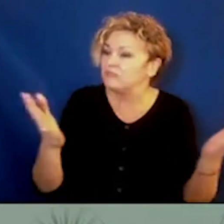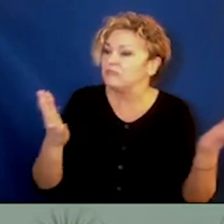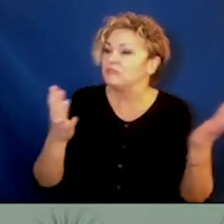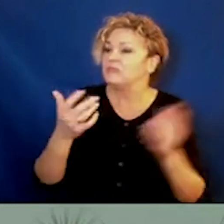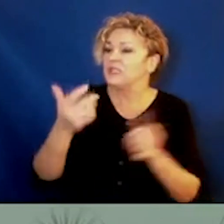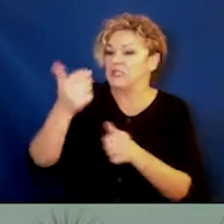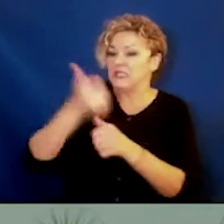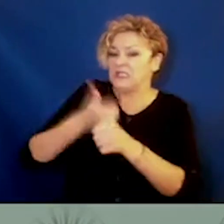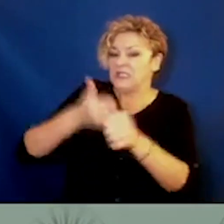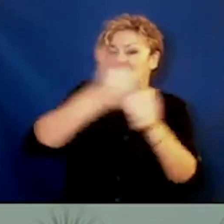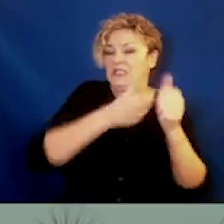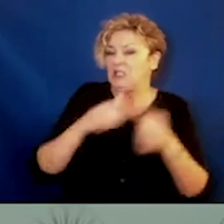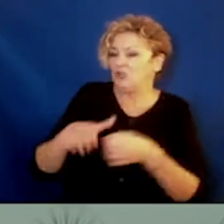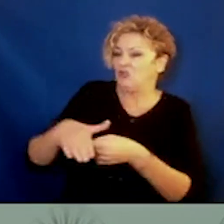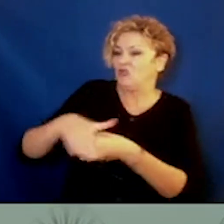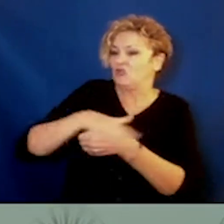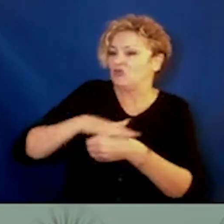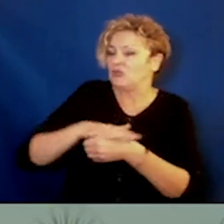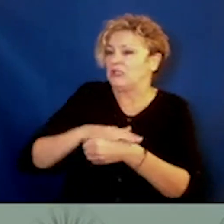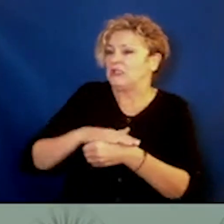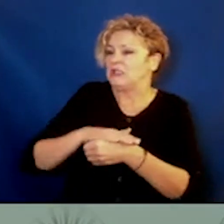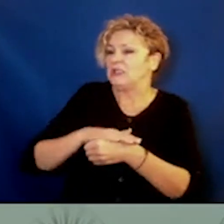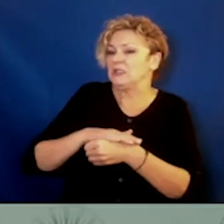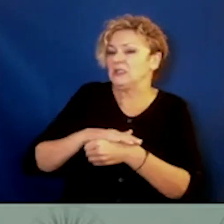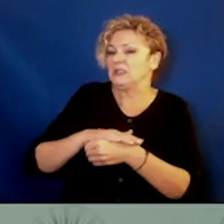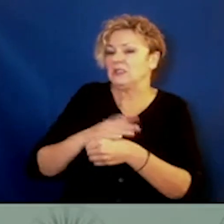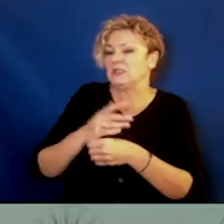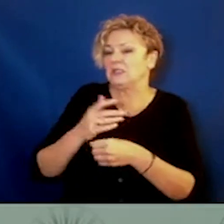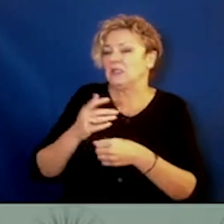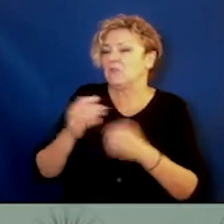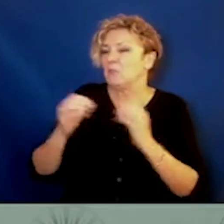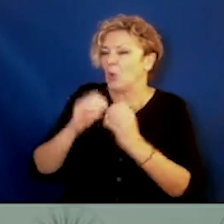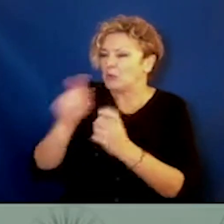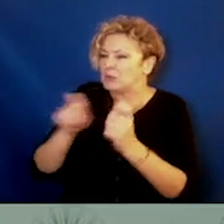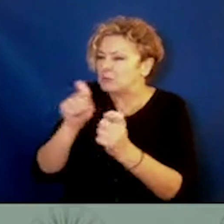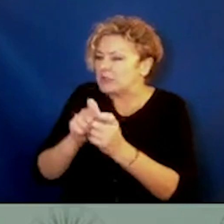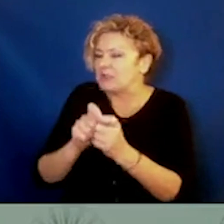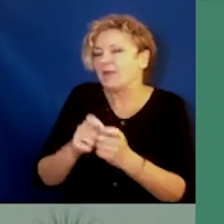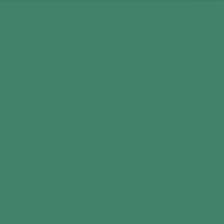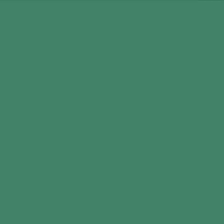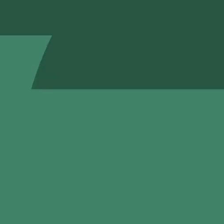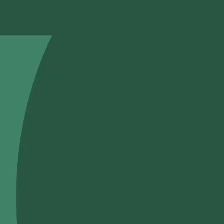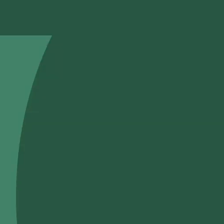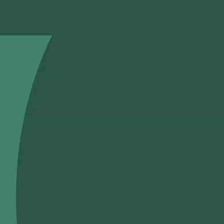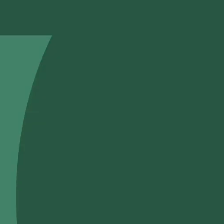on situations and in places where transmission actually is occurring.